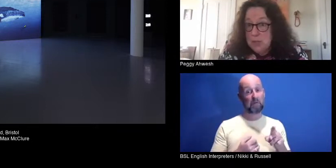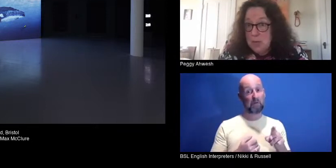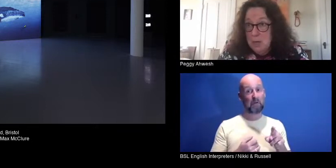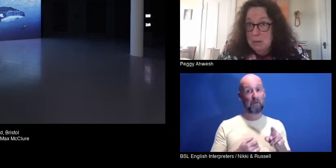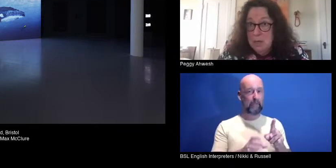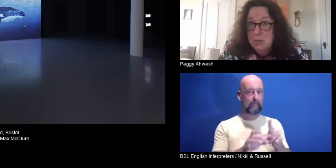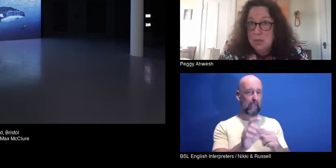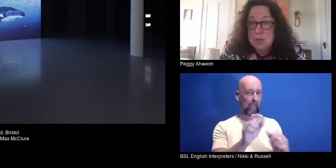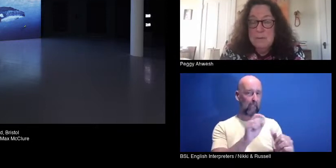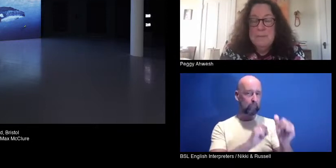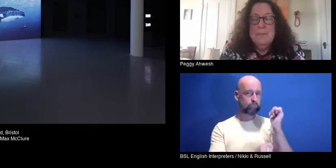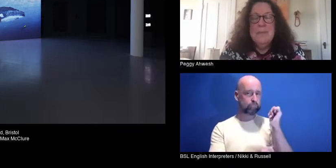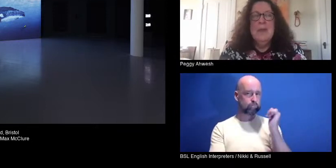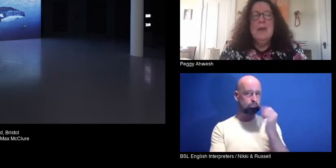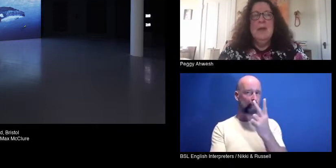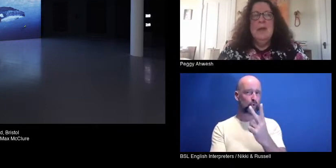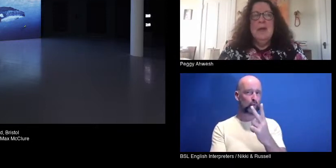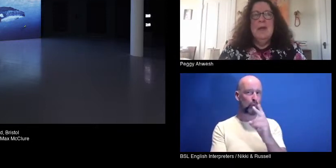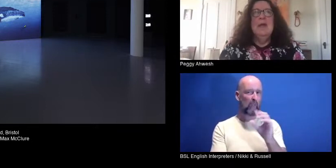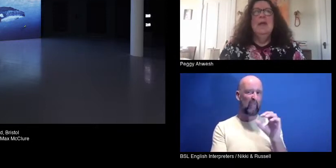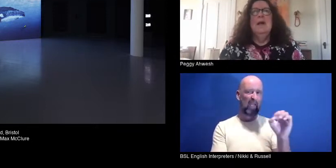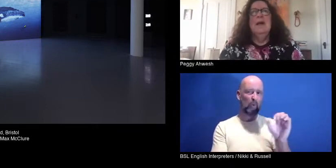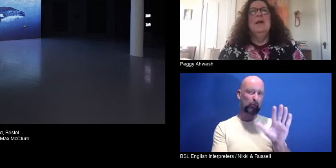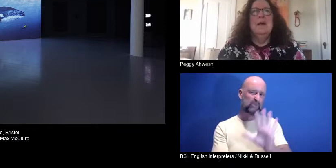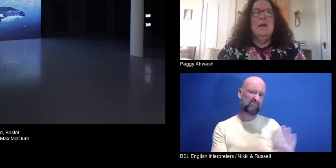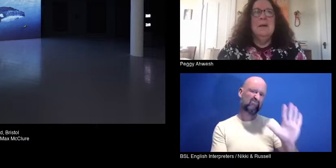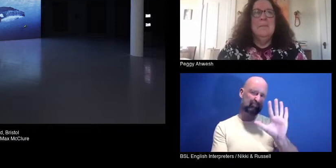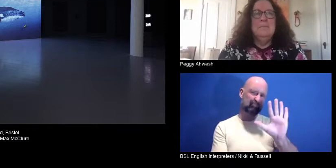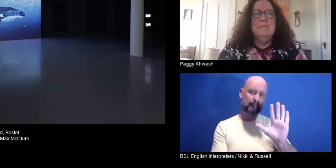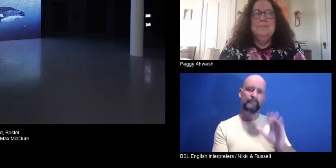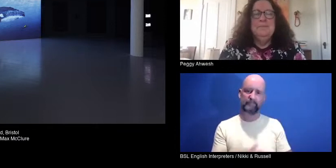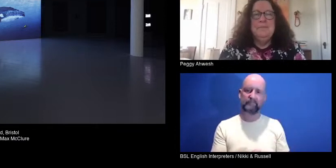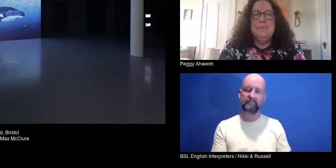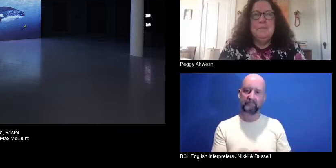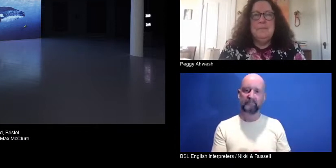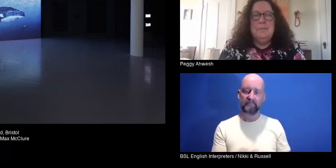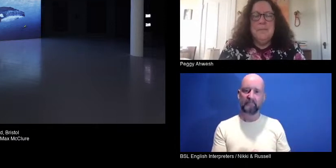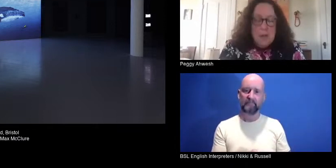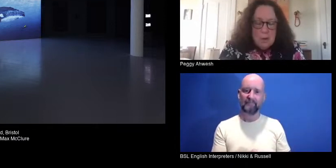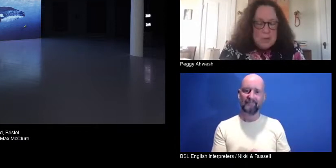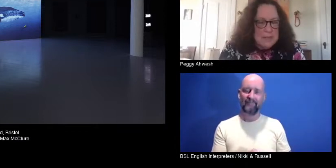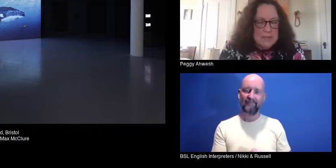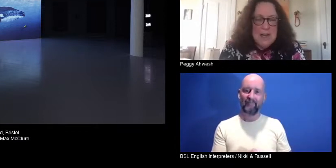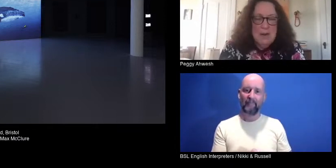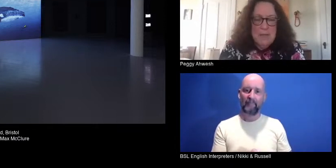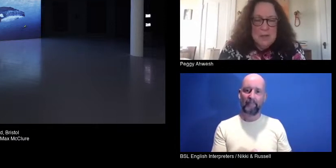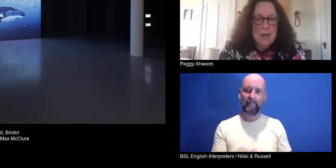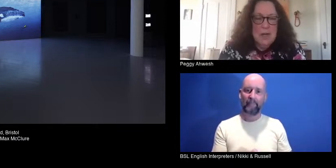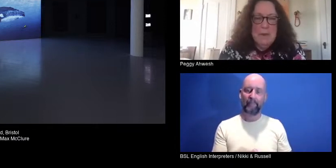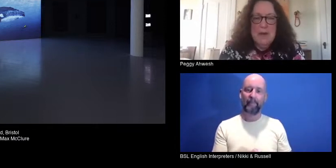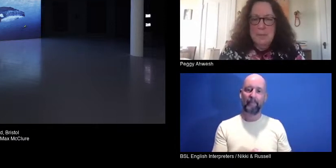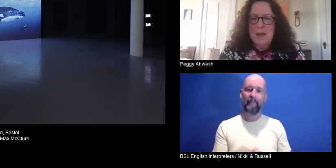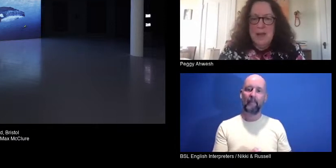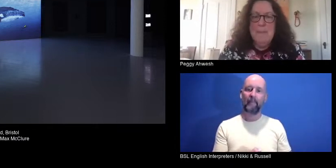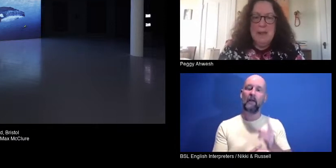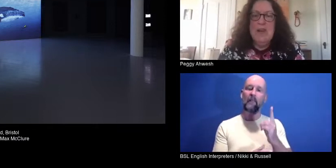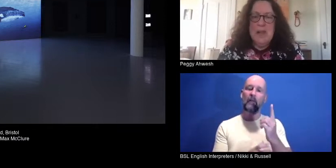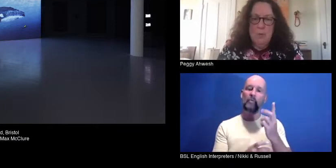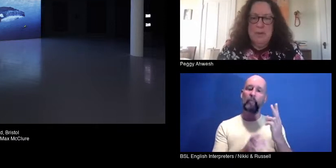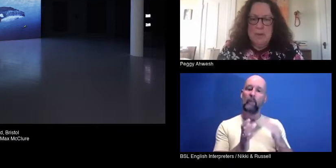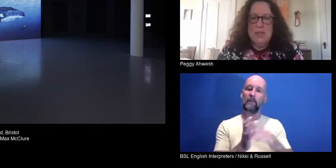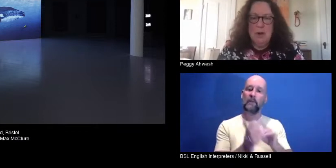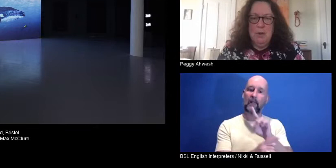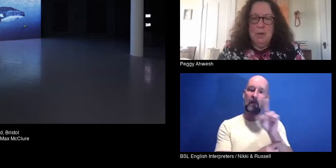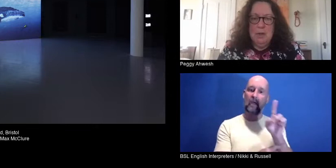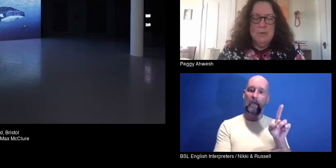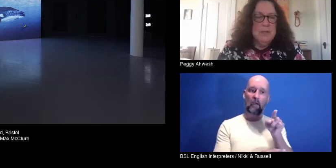2000-ish. And I, you know, it was months later that it dawned on me that I can make a video